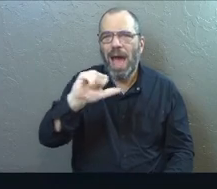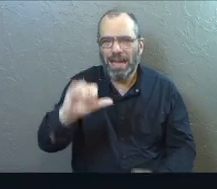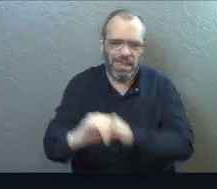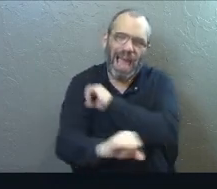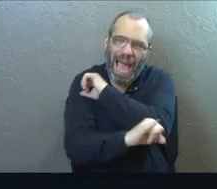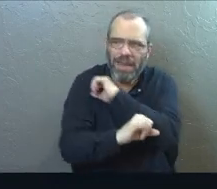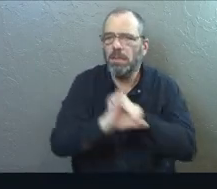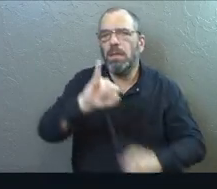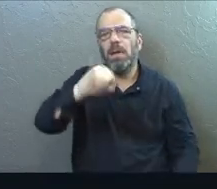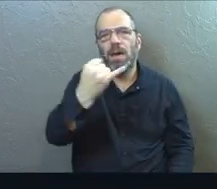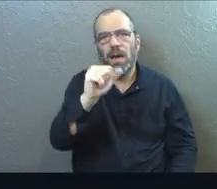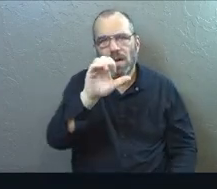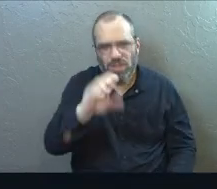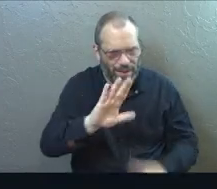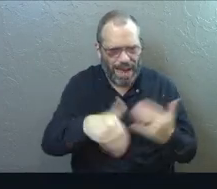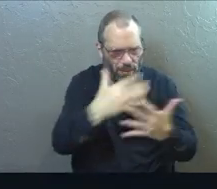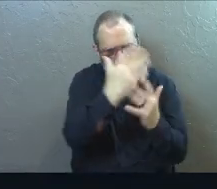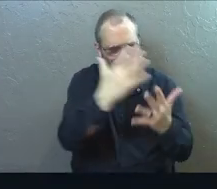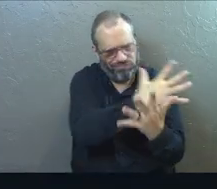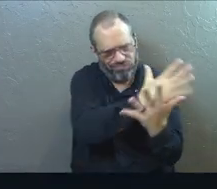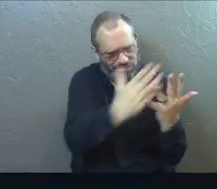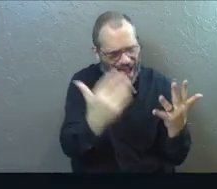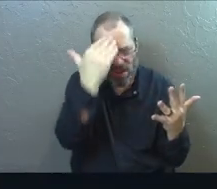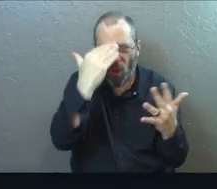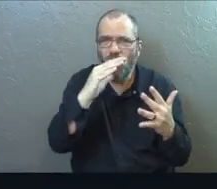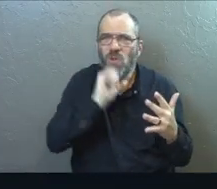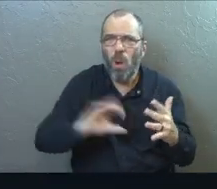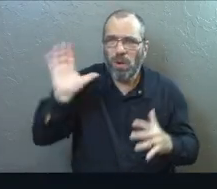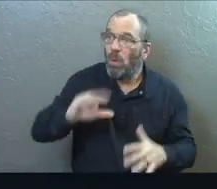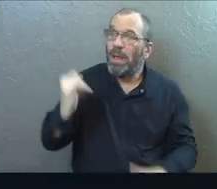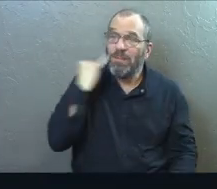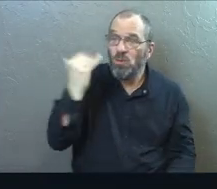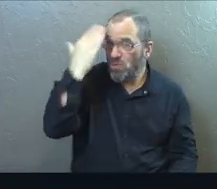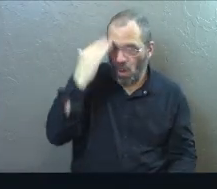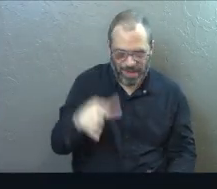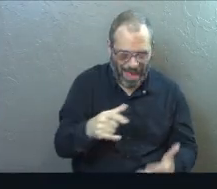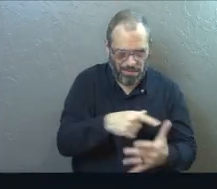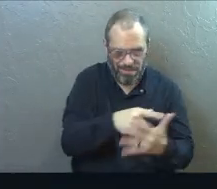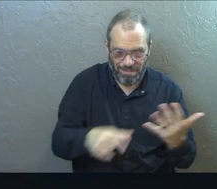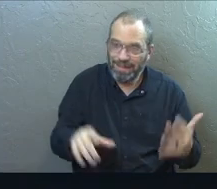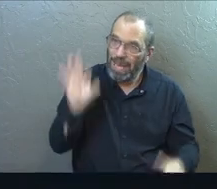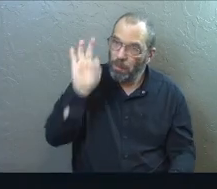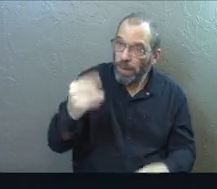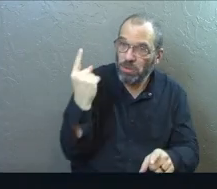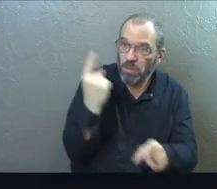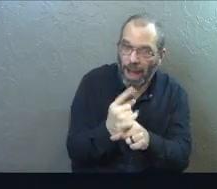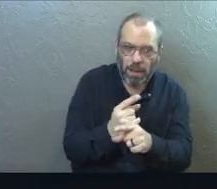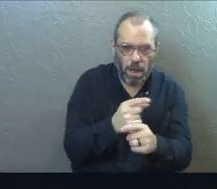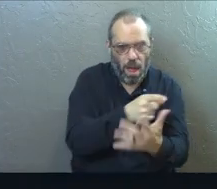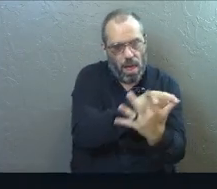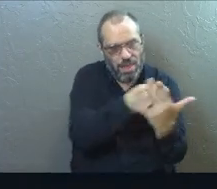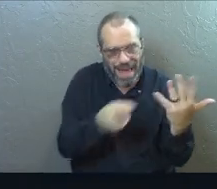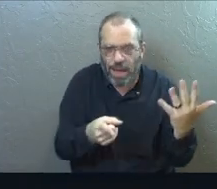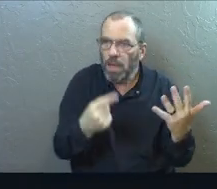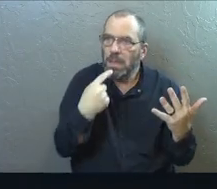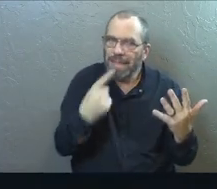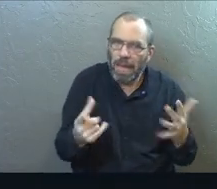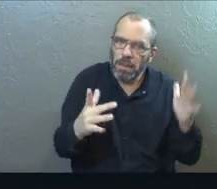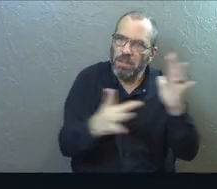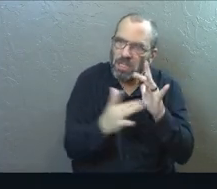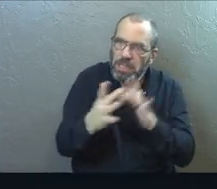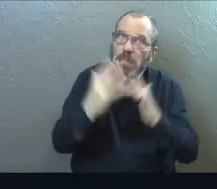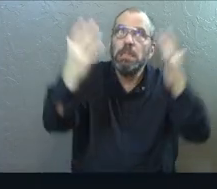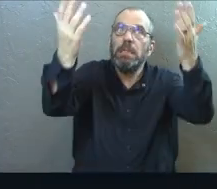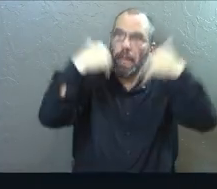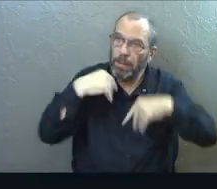who Moses is. I know who Samuel is. I know who all these people are, right? He's like, well, if you know who they are, then you should know what they said. Because what they said is Jesus